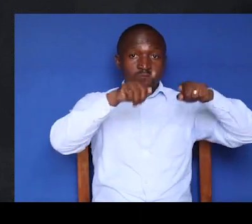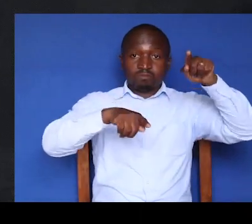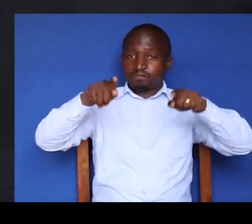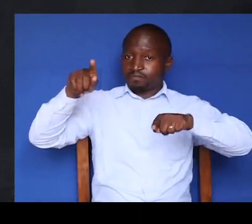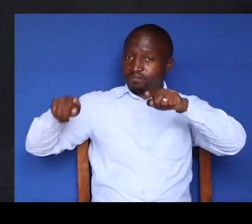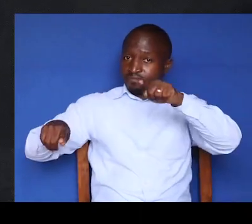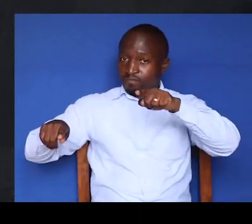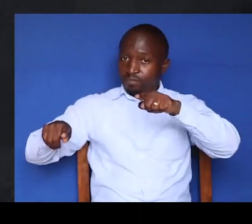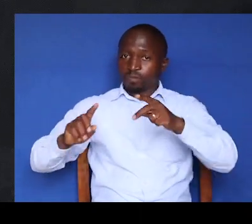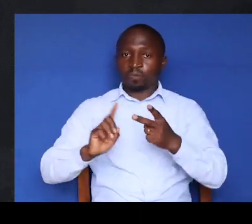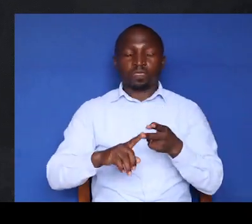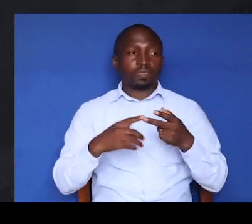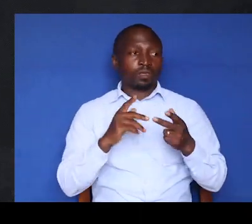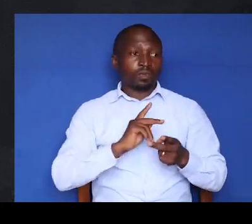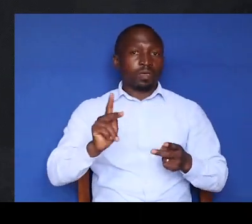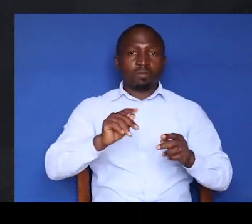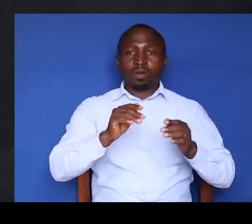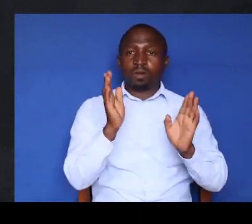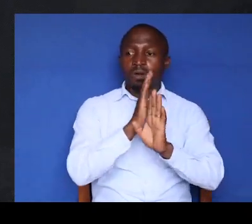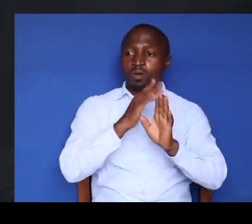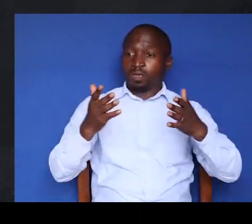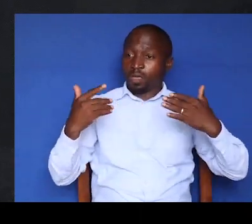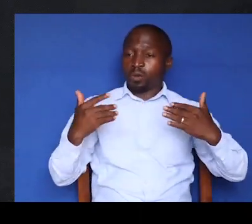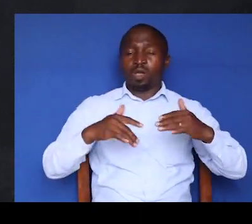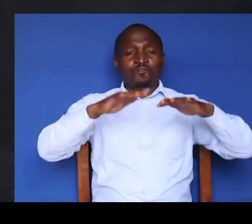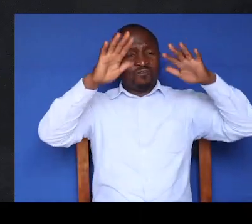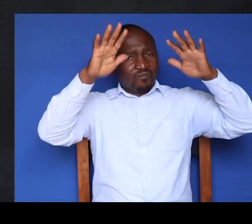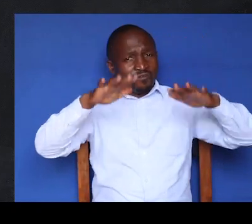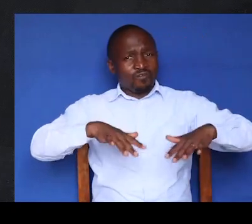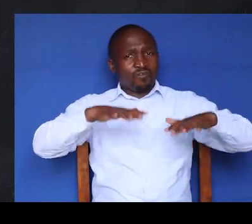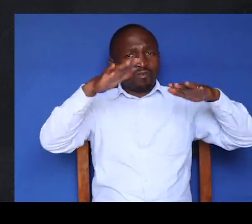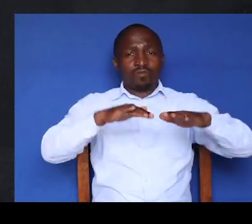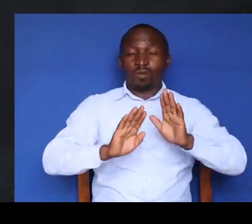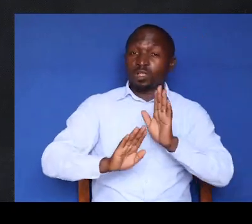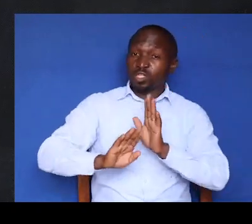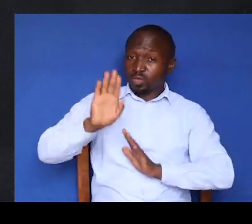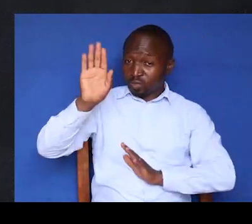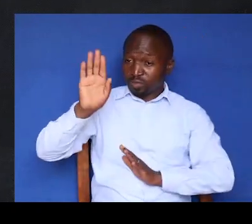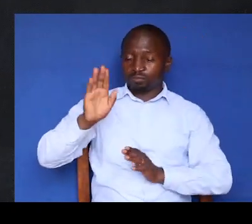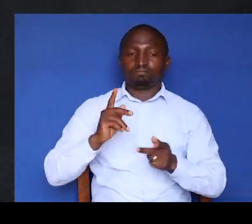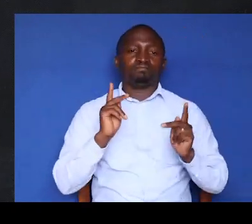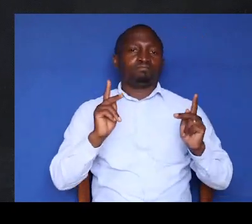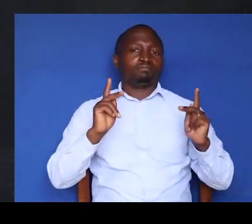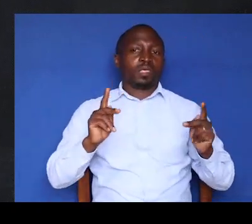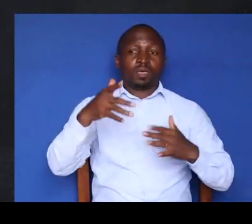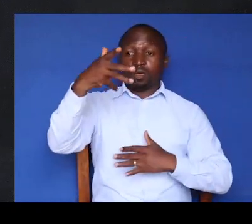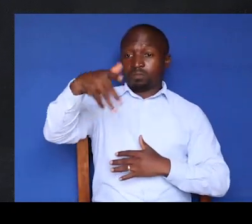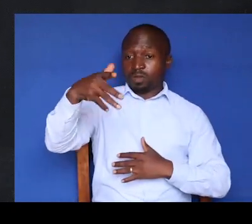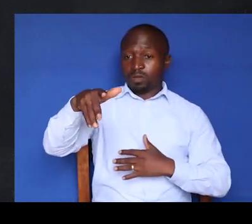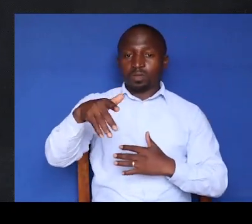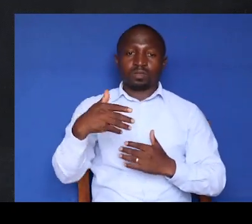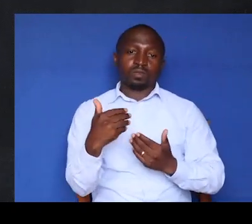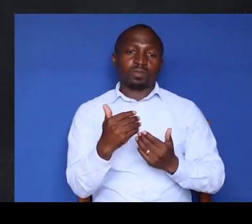If at a time the climate is of high rains, definitely river used to